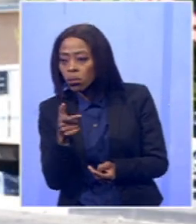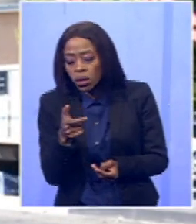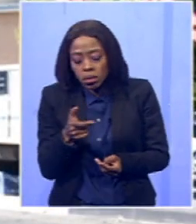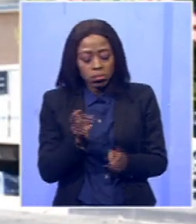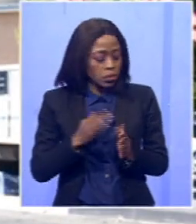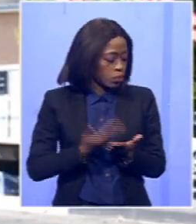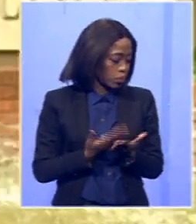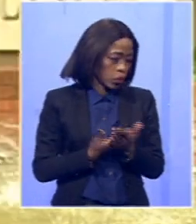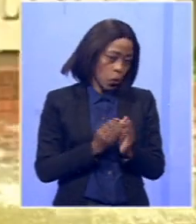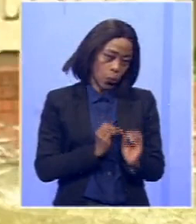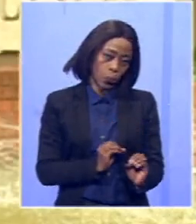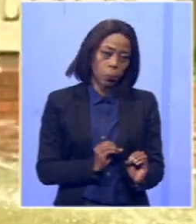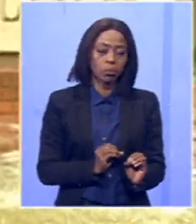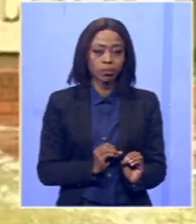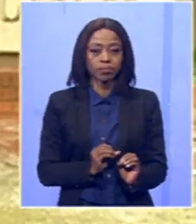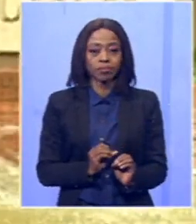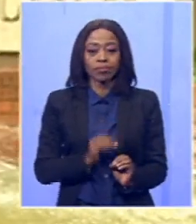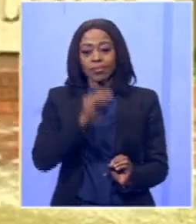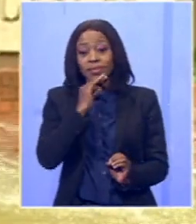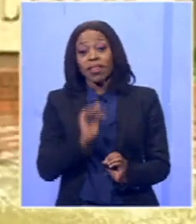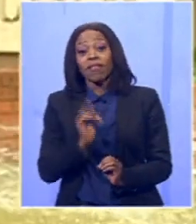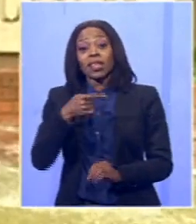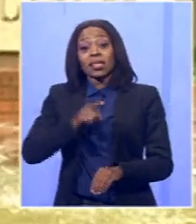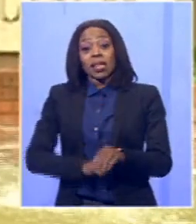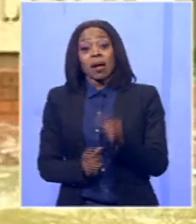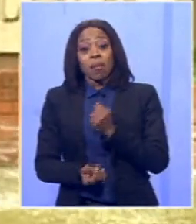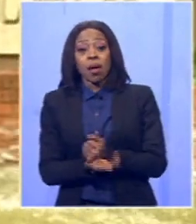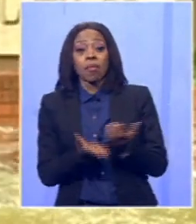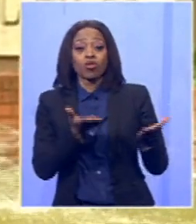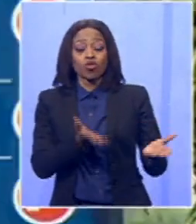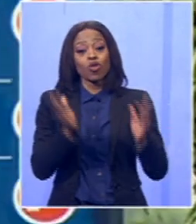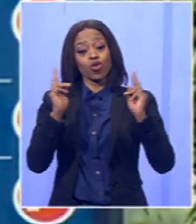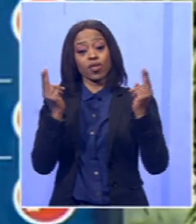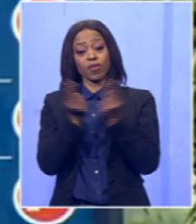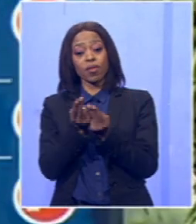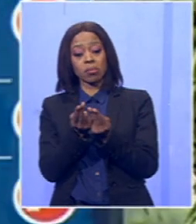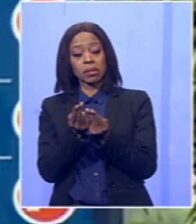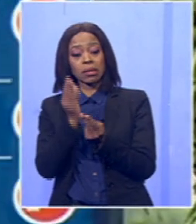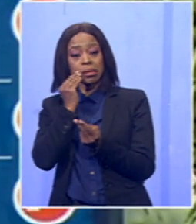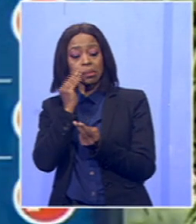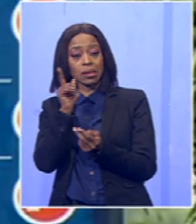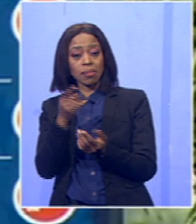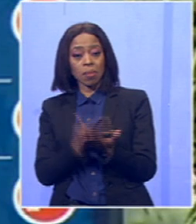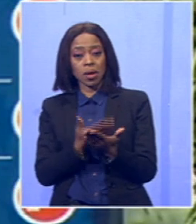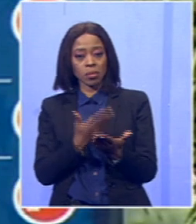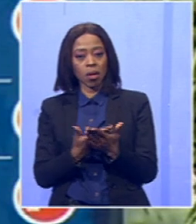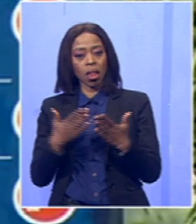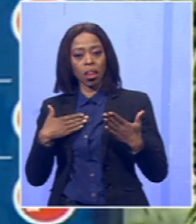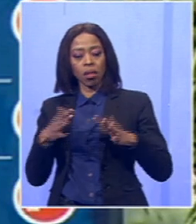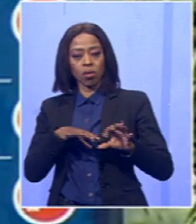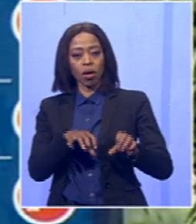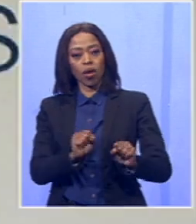for comment. It will not be the first time that the university faces a possible